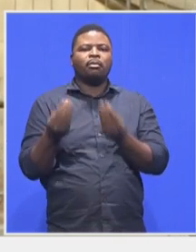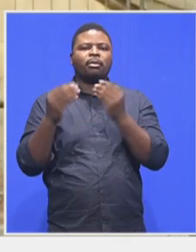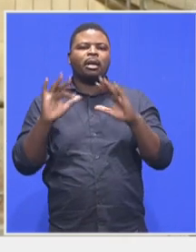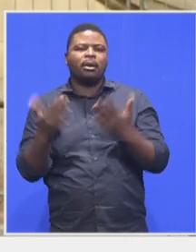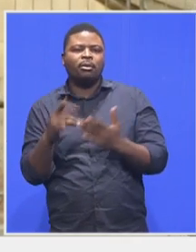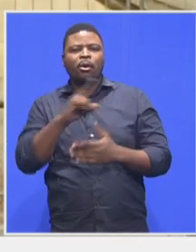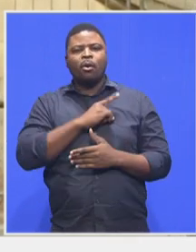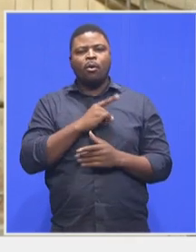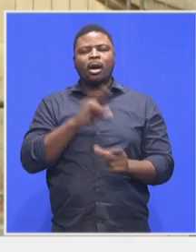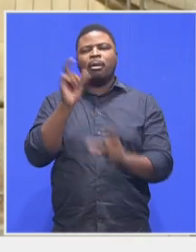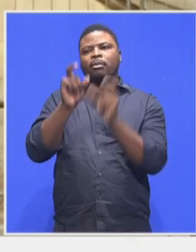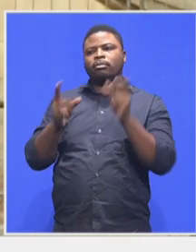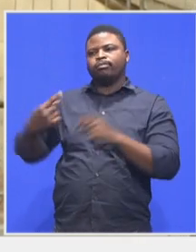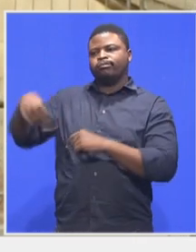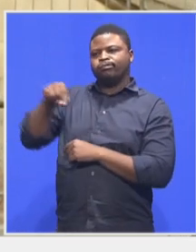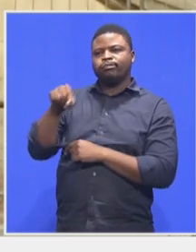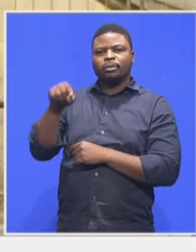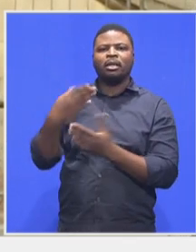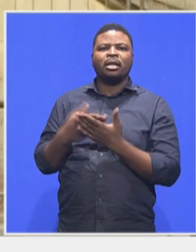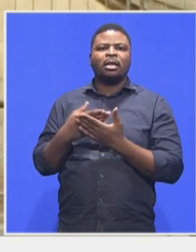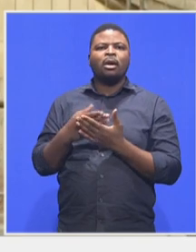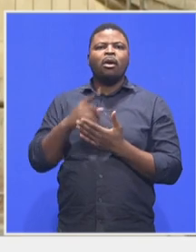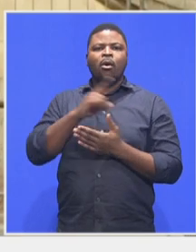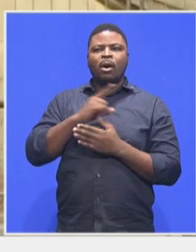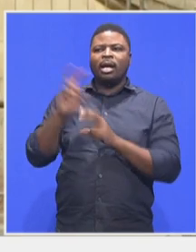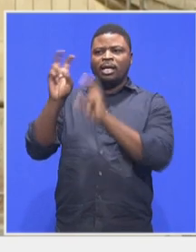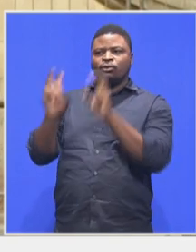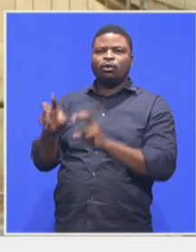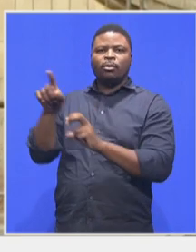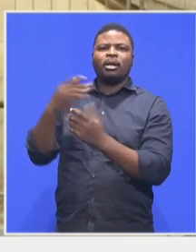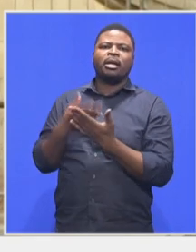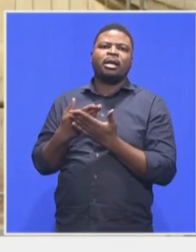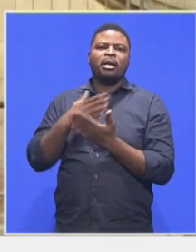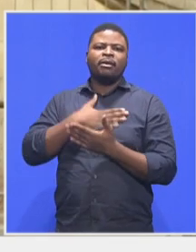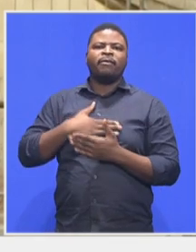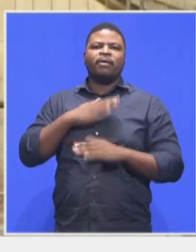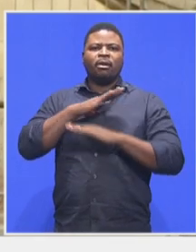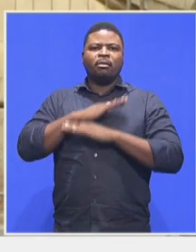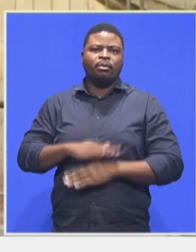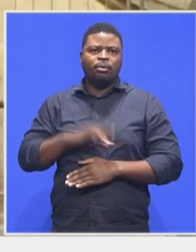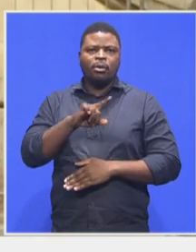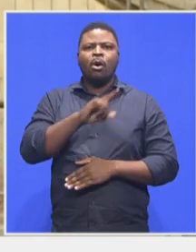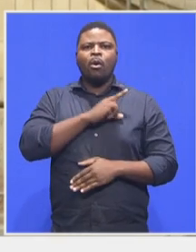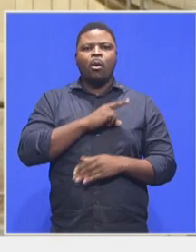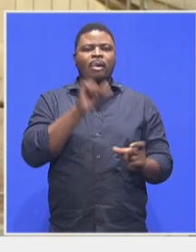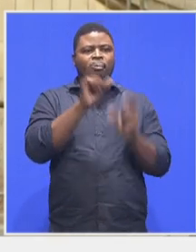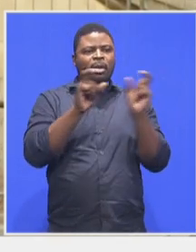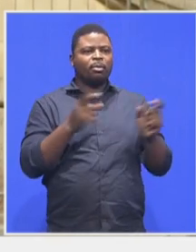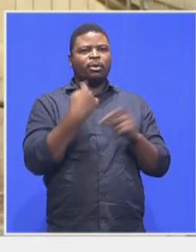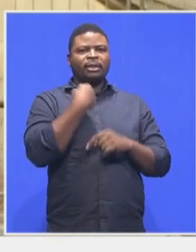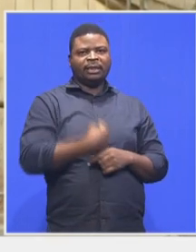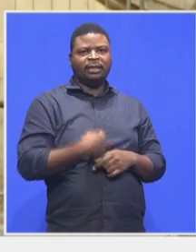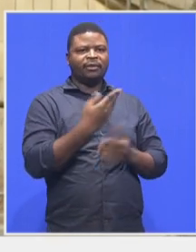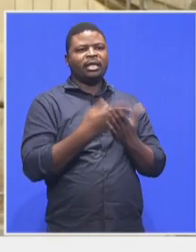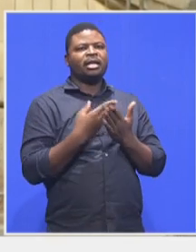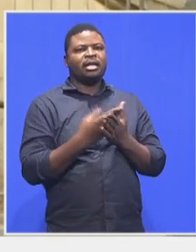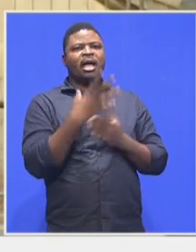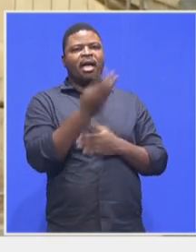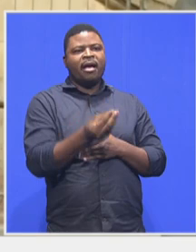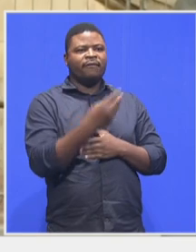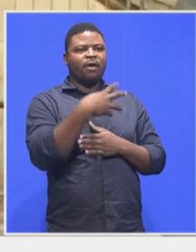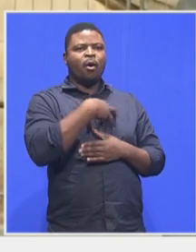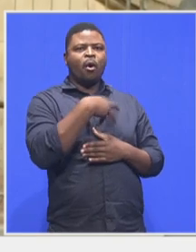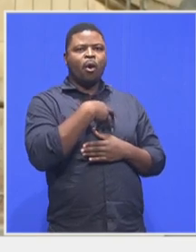stress from Eskom, and we have got more people generating power? So that's very important.